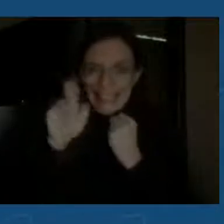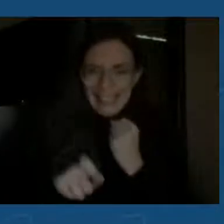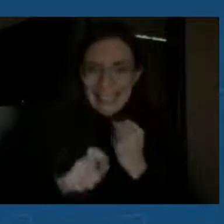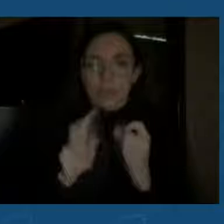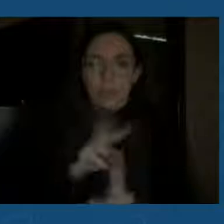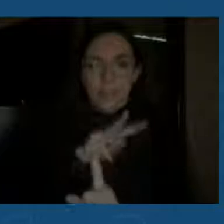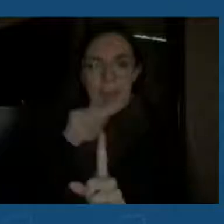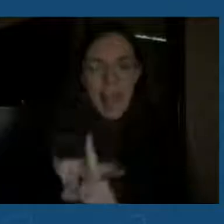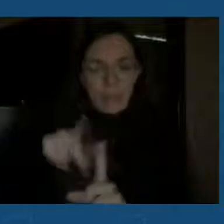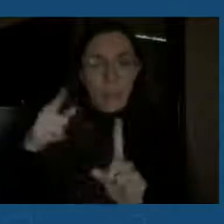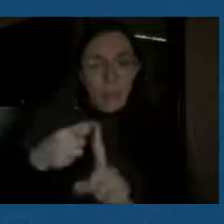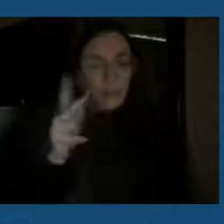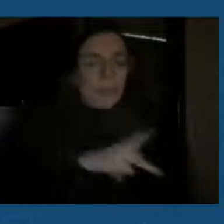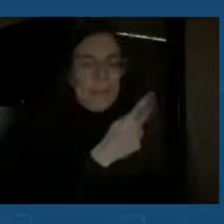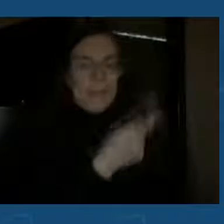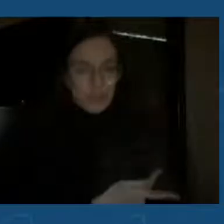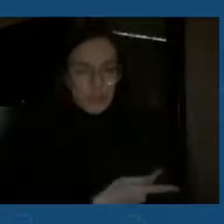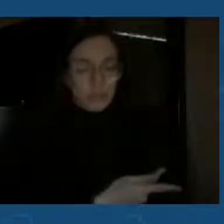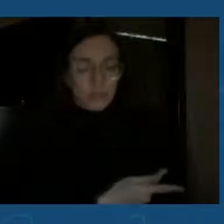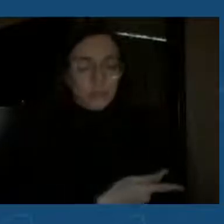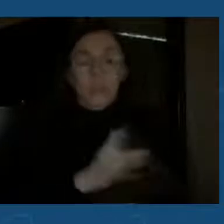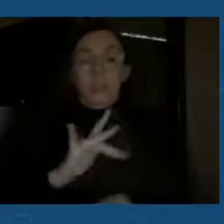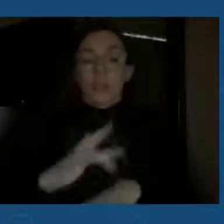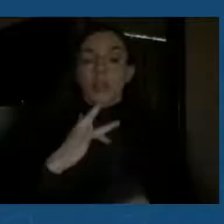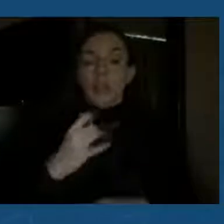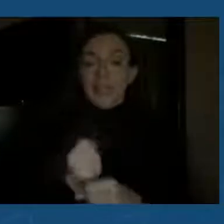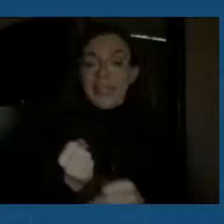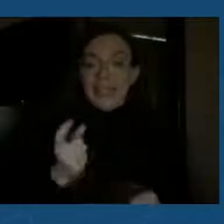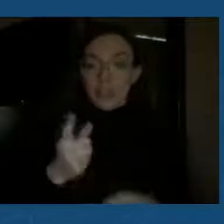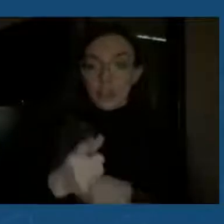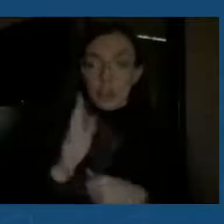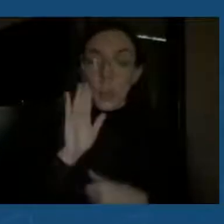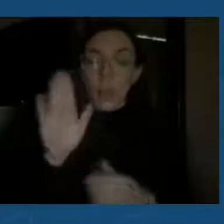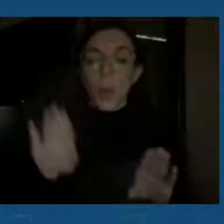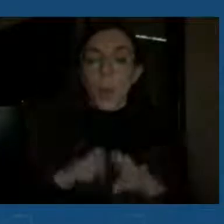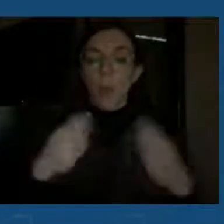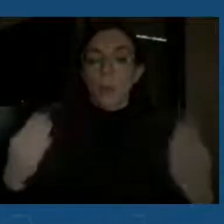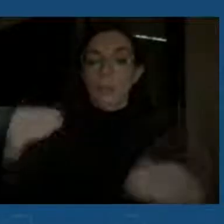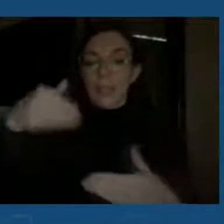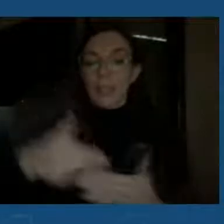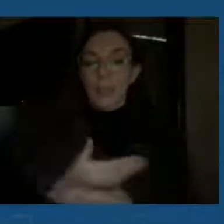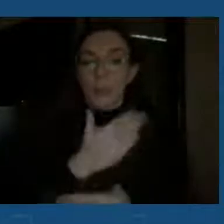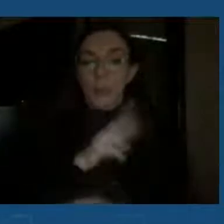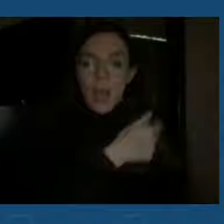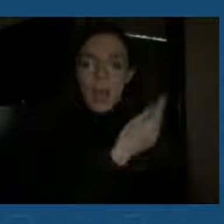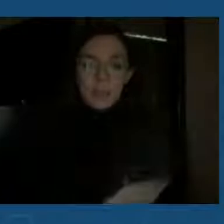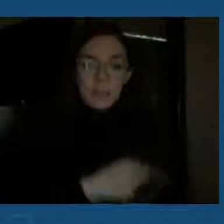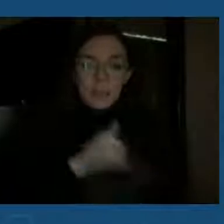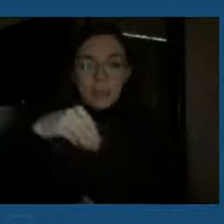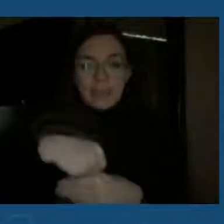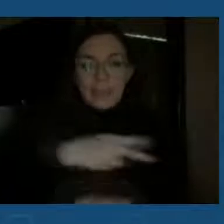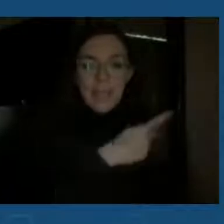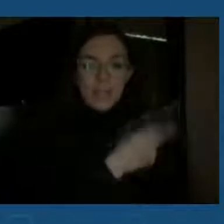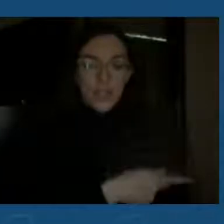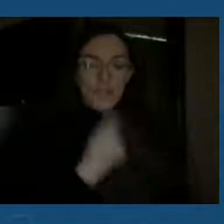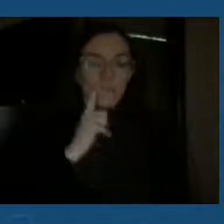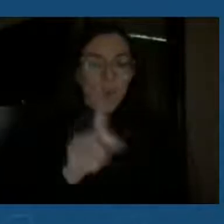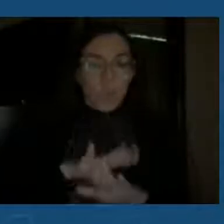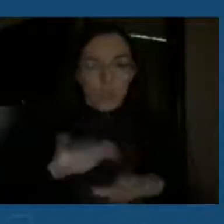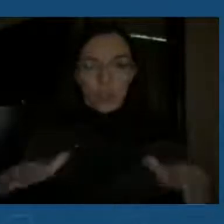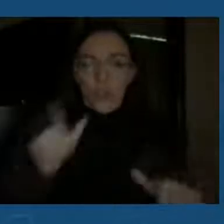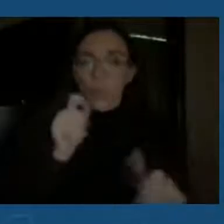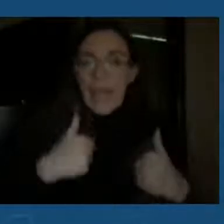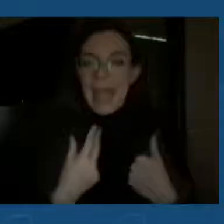Early next year, Upstate will open a new inpatient unit for children with dual diagnosis, those children who have